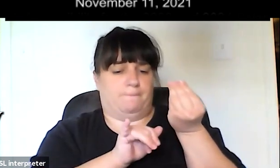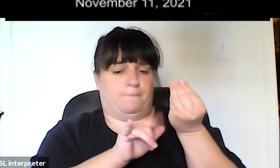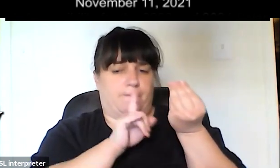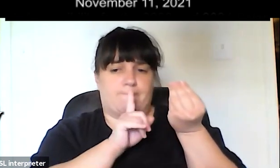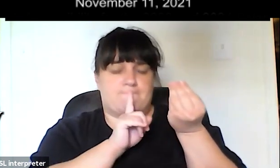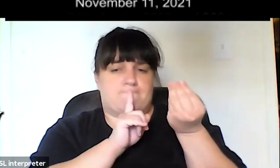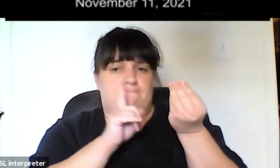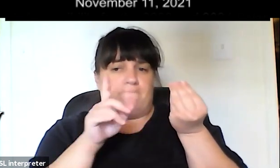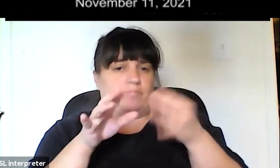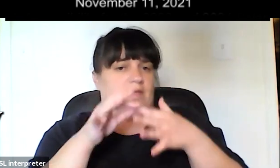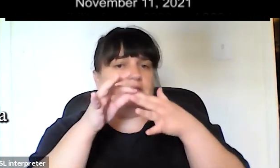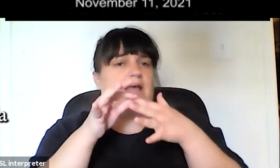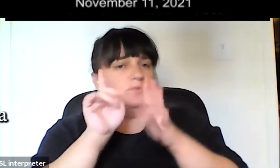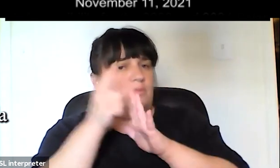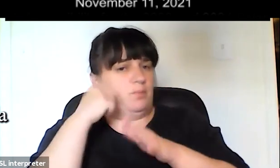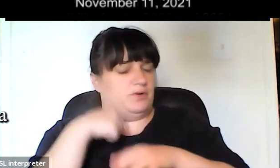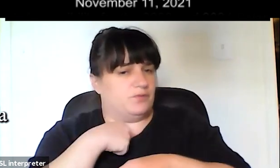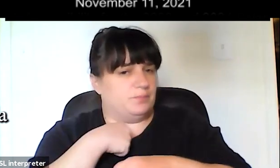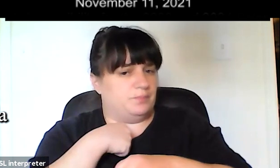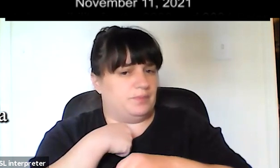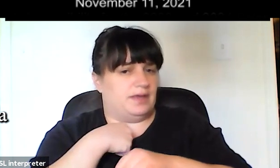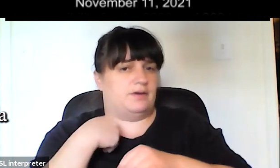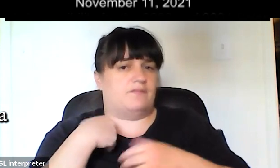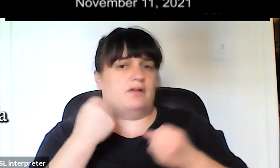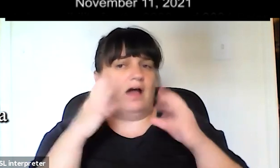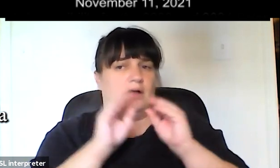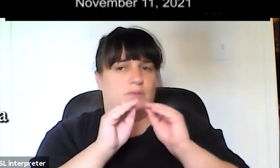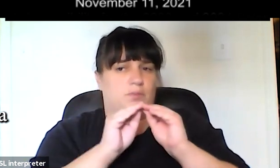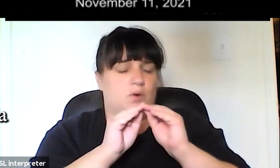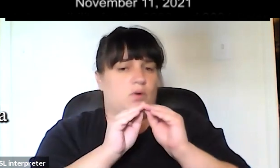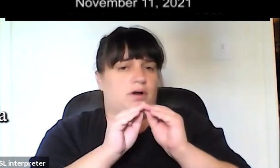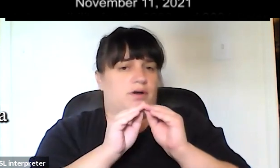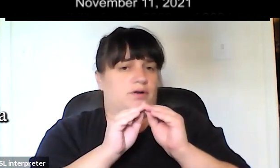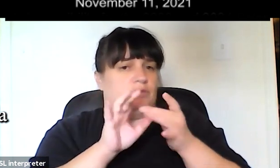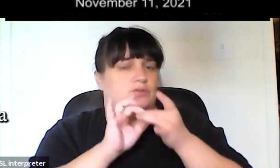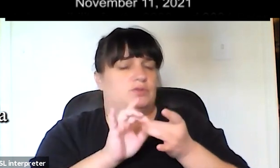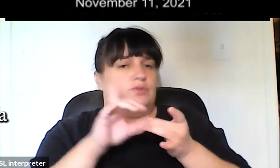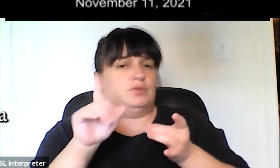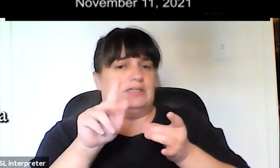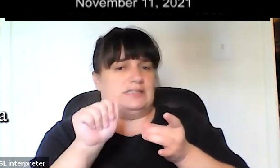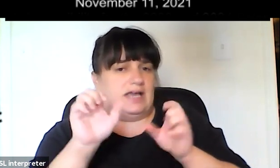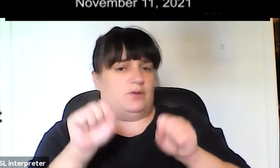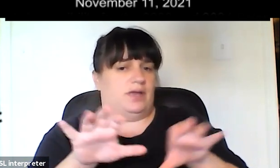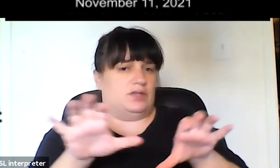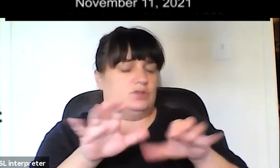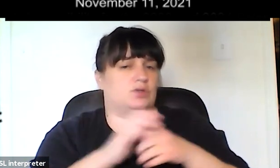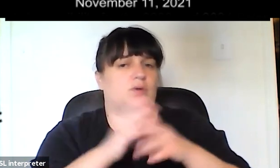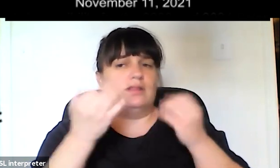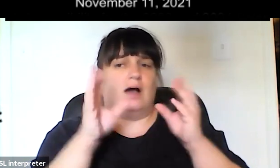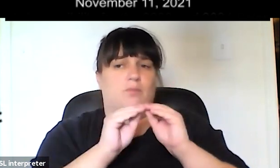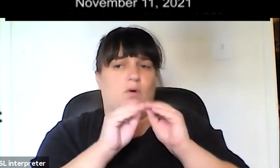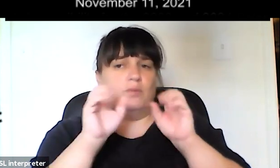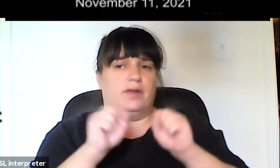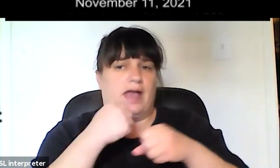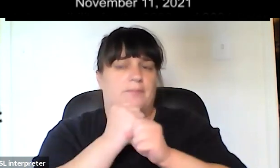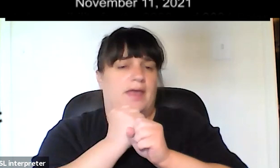just exceptional moment for me, that there was a lot more to this data that we could do with it, a lot more that we could